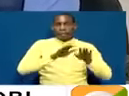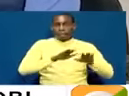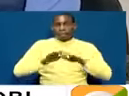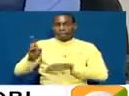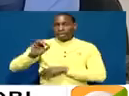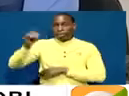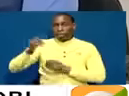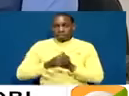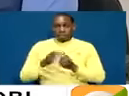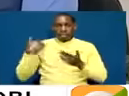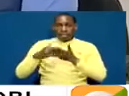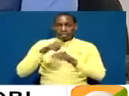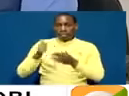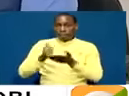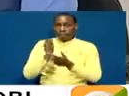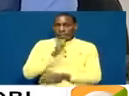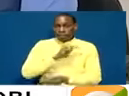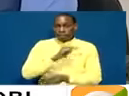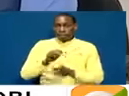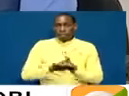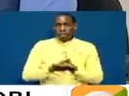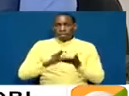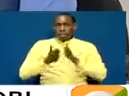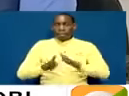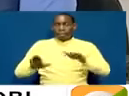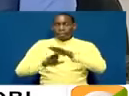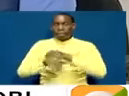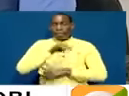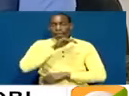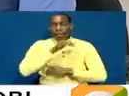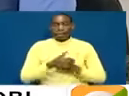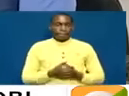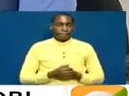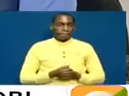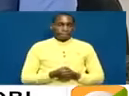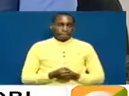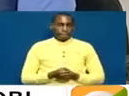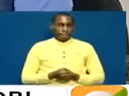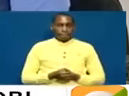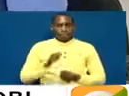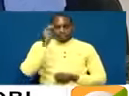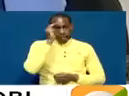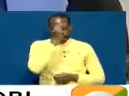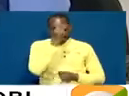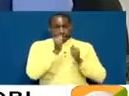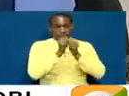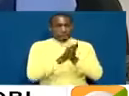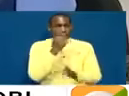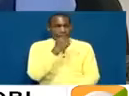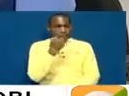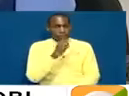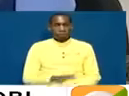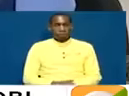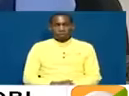Nairobi County since being nominated to be the flag bearer of Odinga's running mate. Well, Karua, who was accompanied by